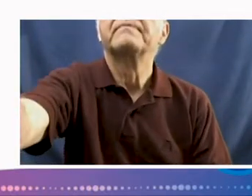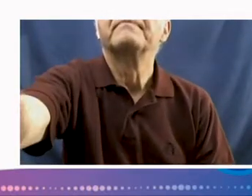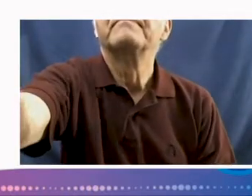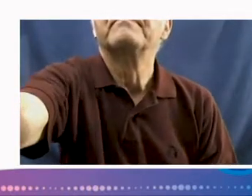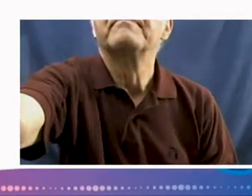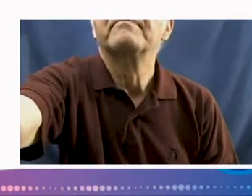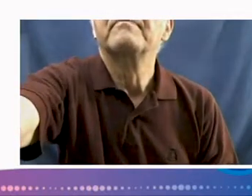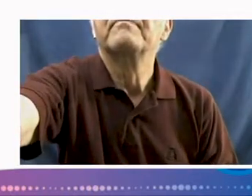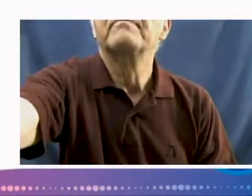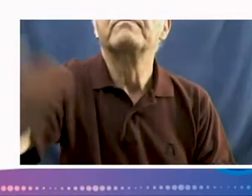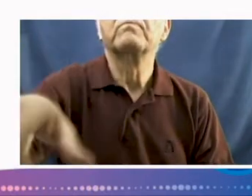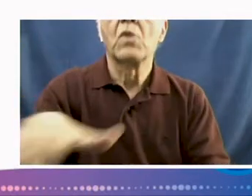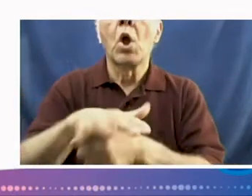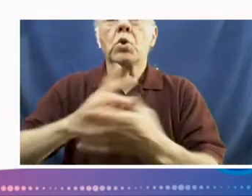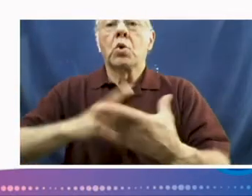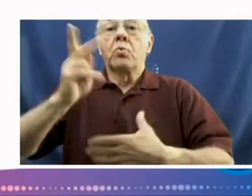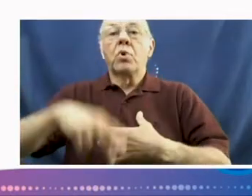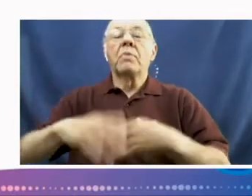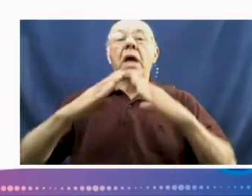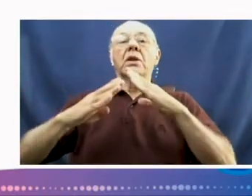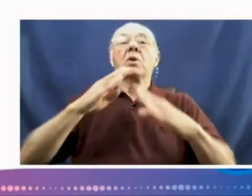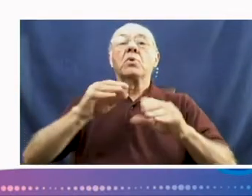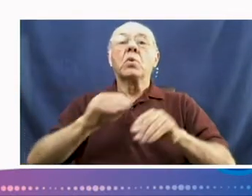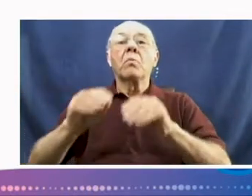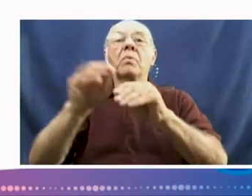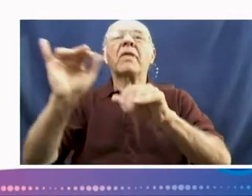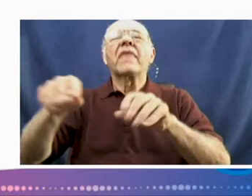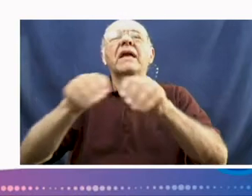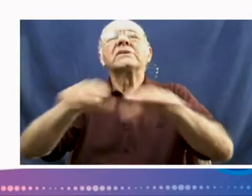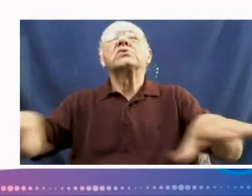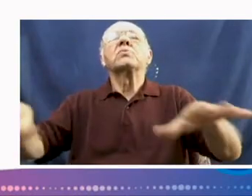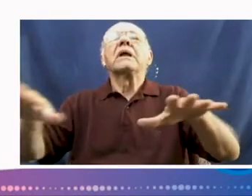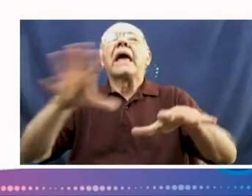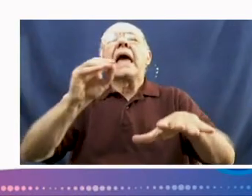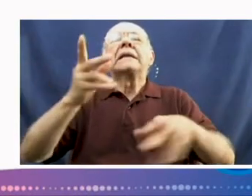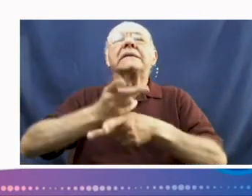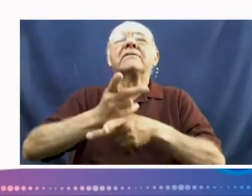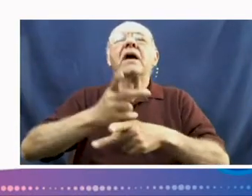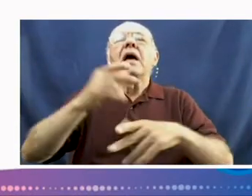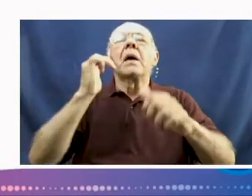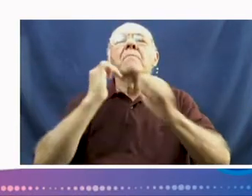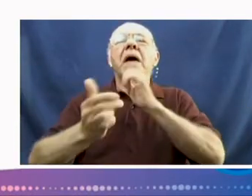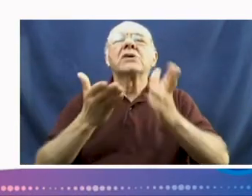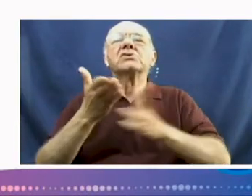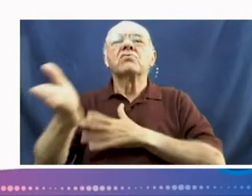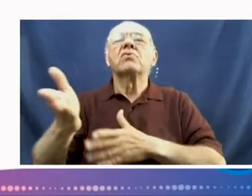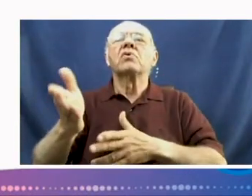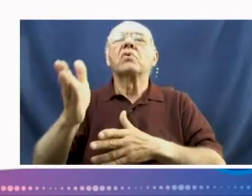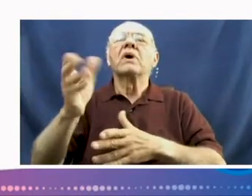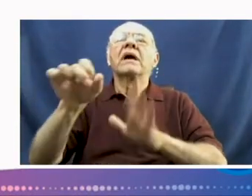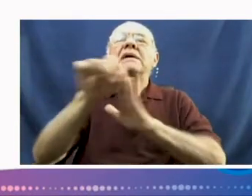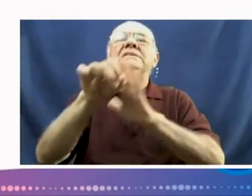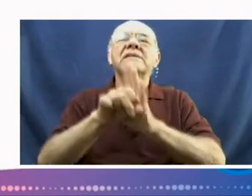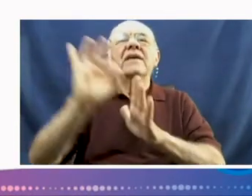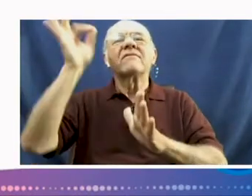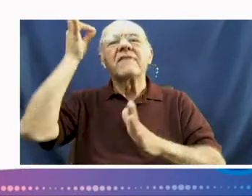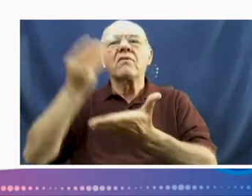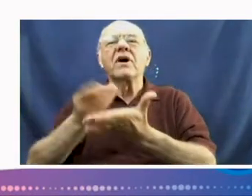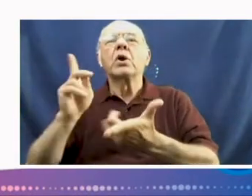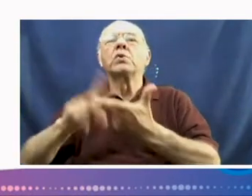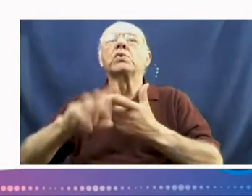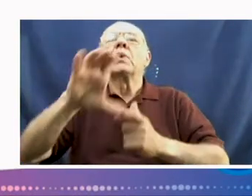Local Programs and Community Mobility distributes and administers pass-through federal and state funding to counties,